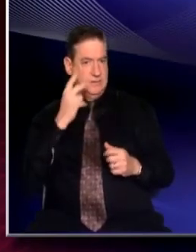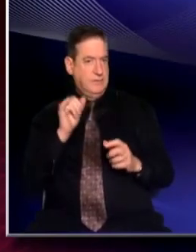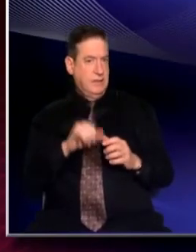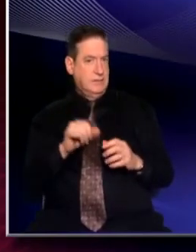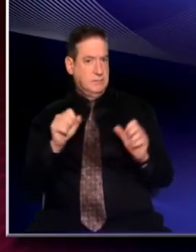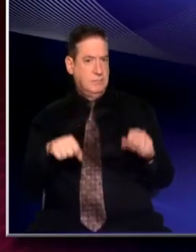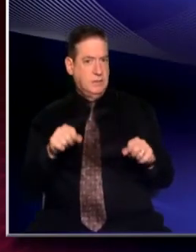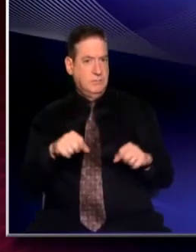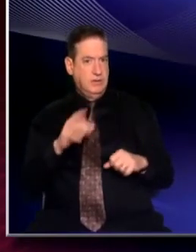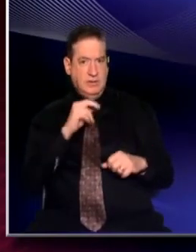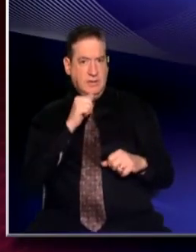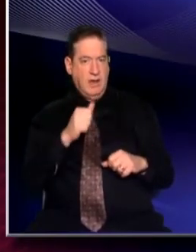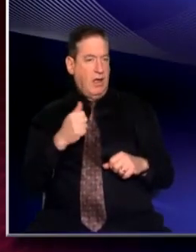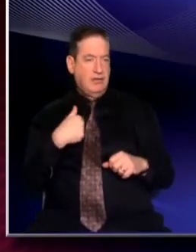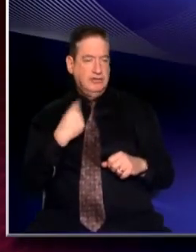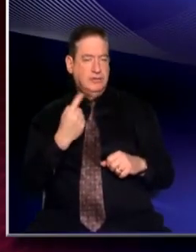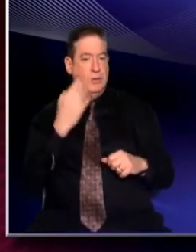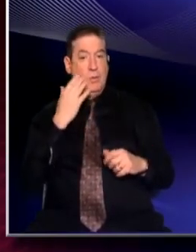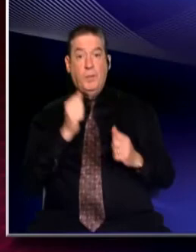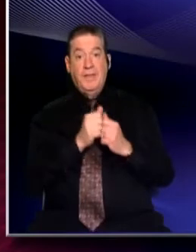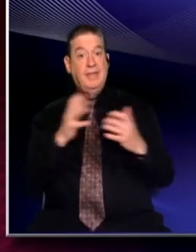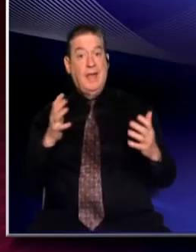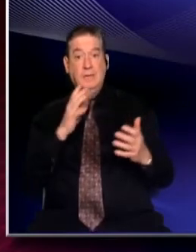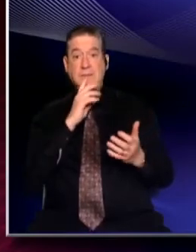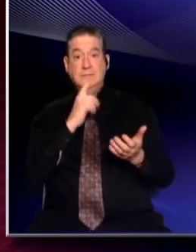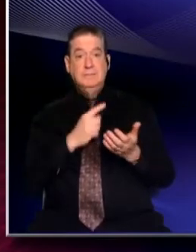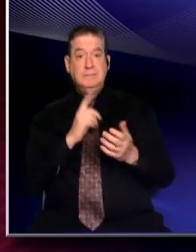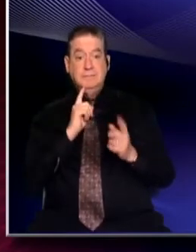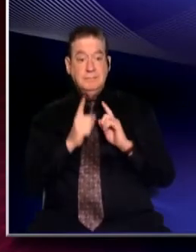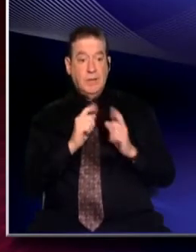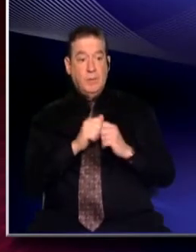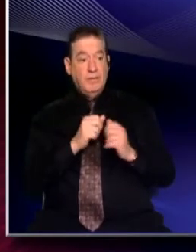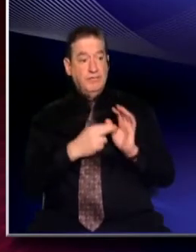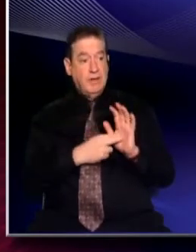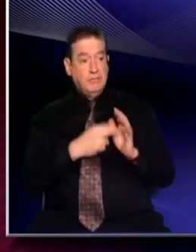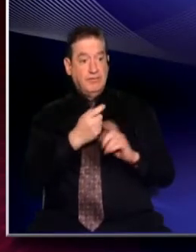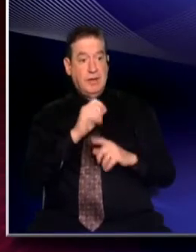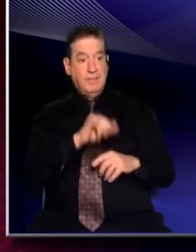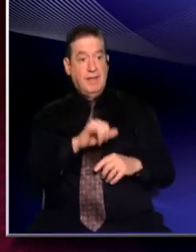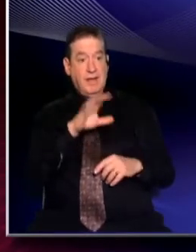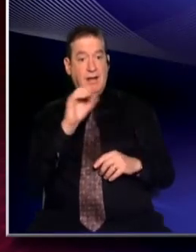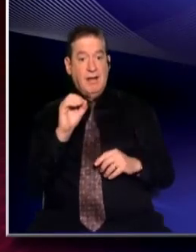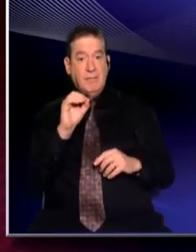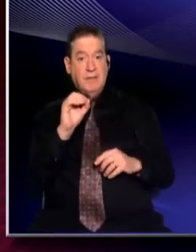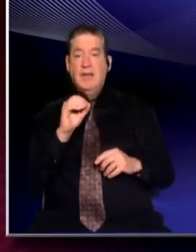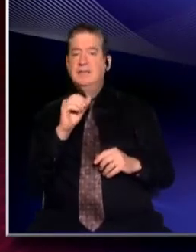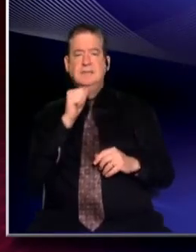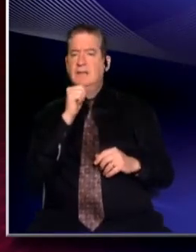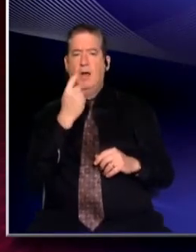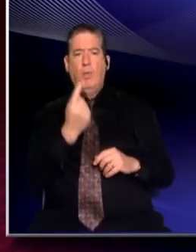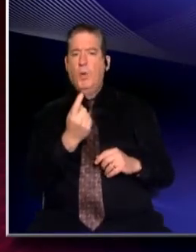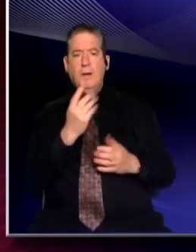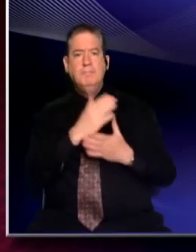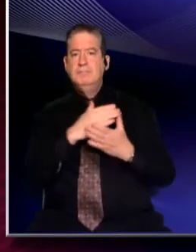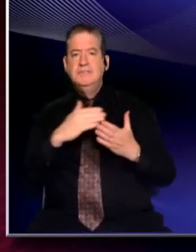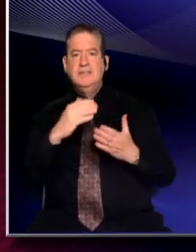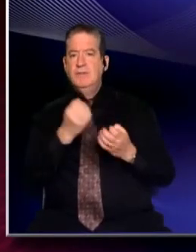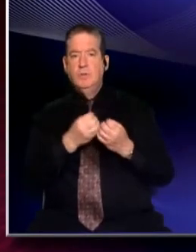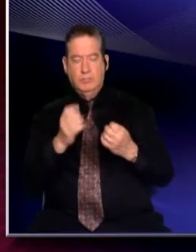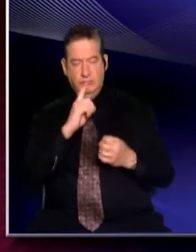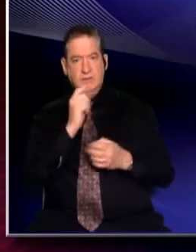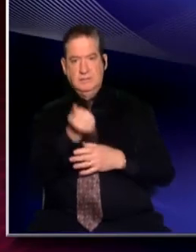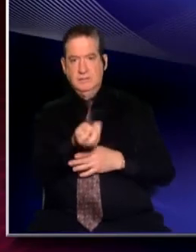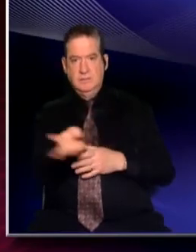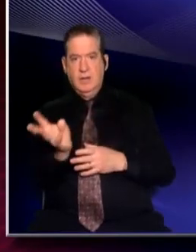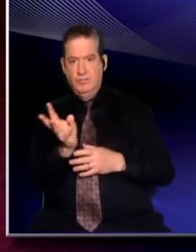possibility or not. Okay. I just don't, without speaking with the representatives from that company, you know, and plus it's not just one piece of equipment, it's really